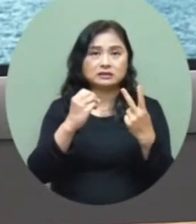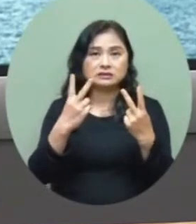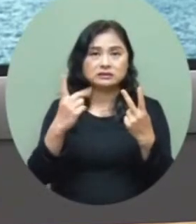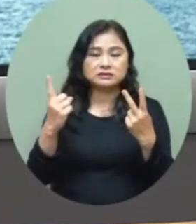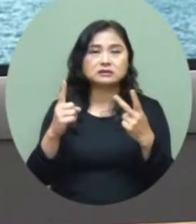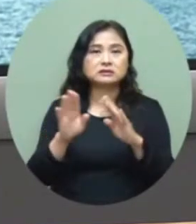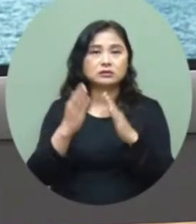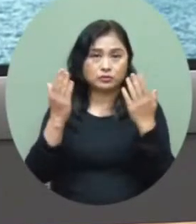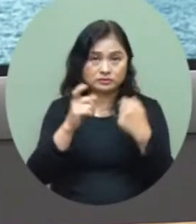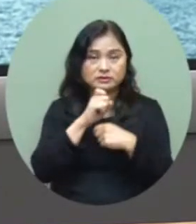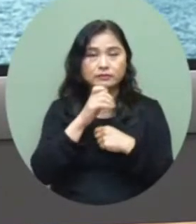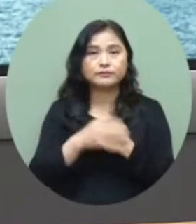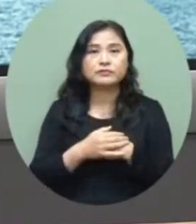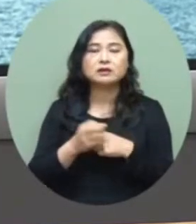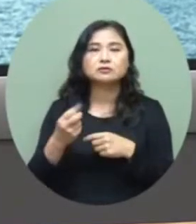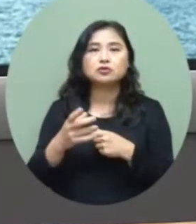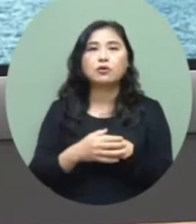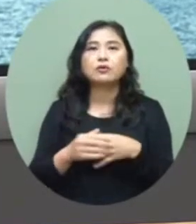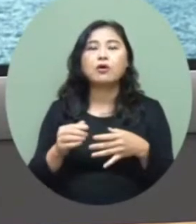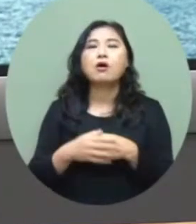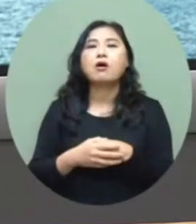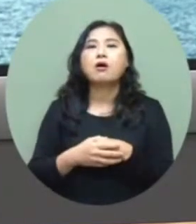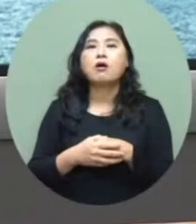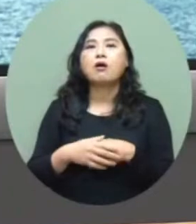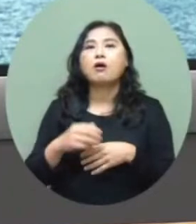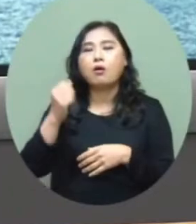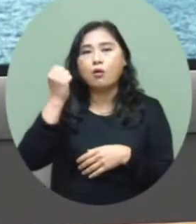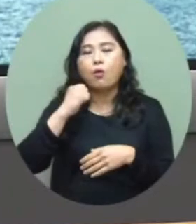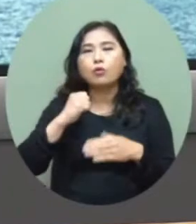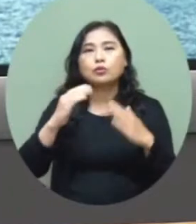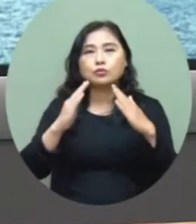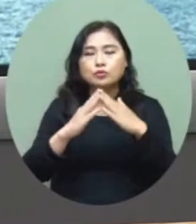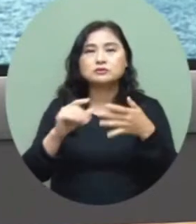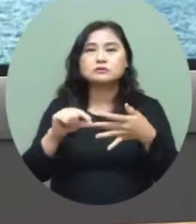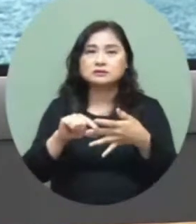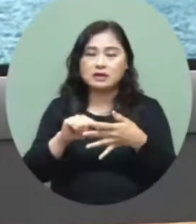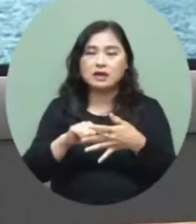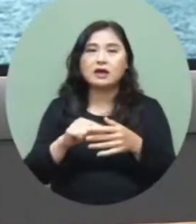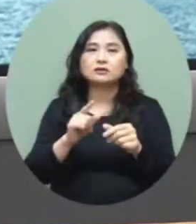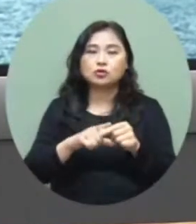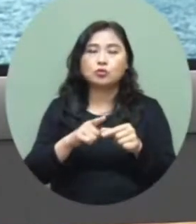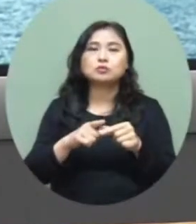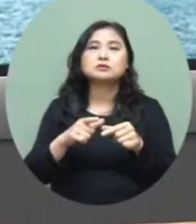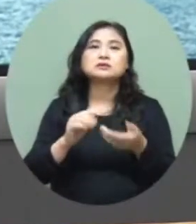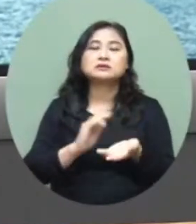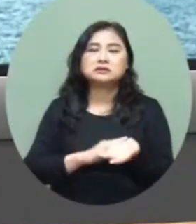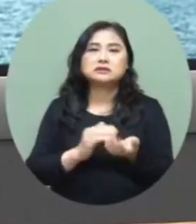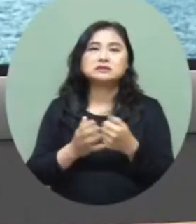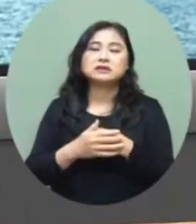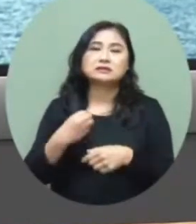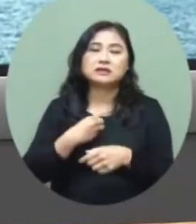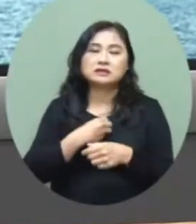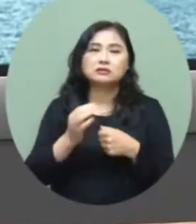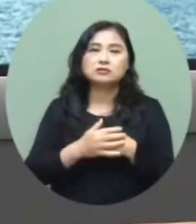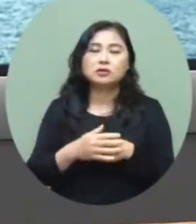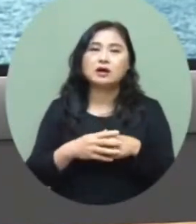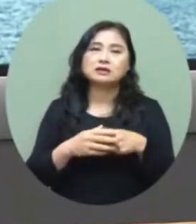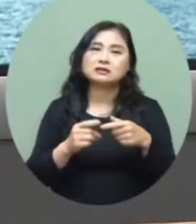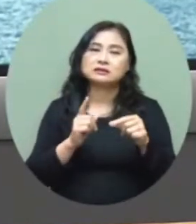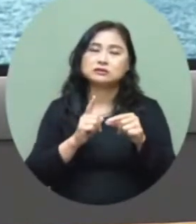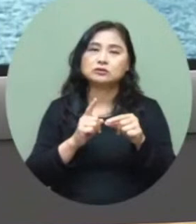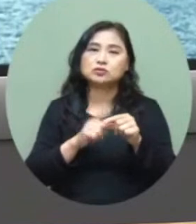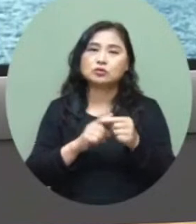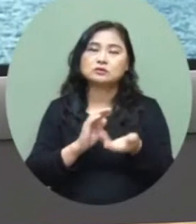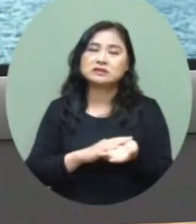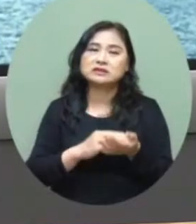medicine services that has started in 2021, and there are also care homes, outreaching teams, and